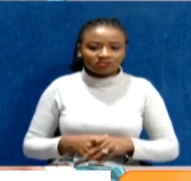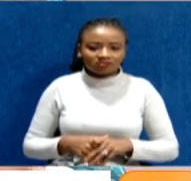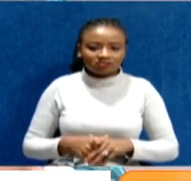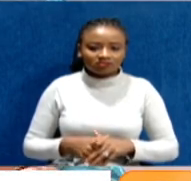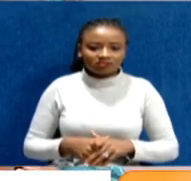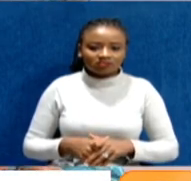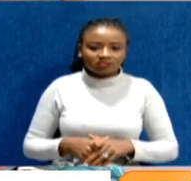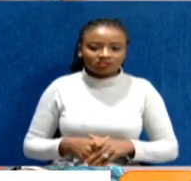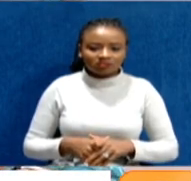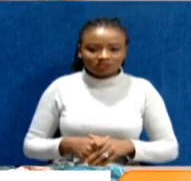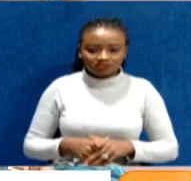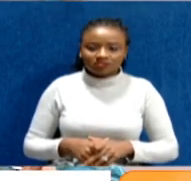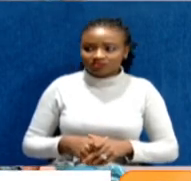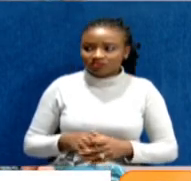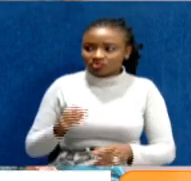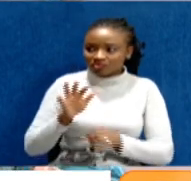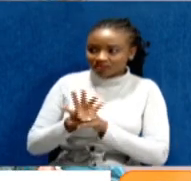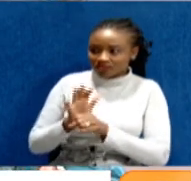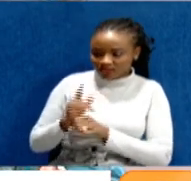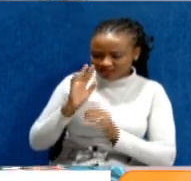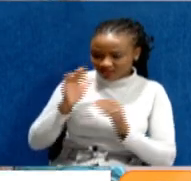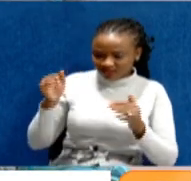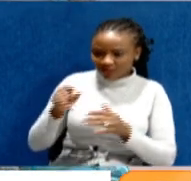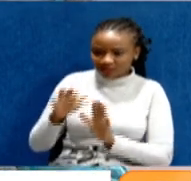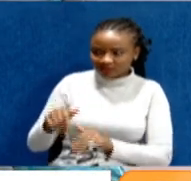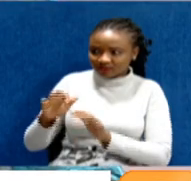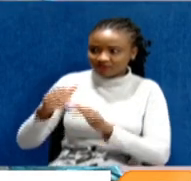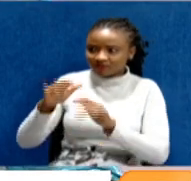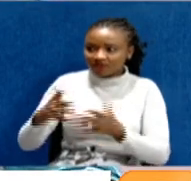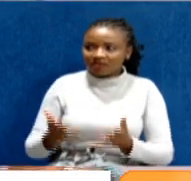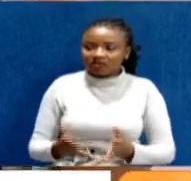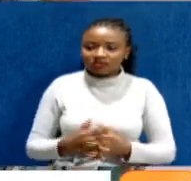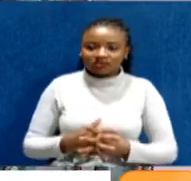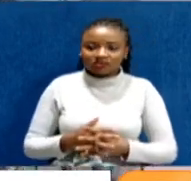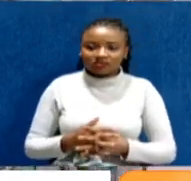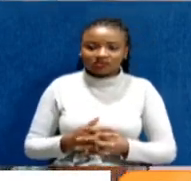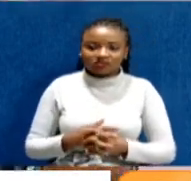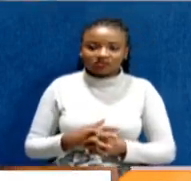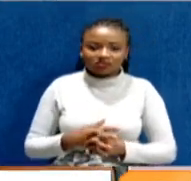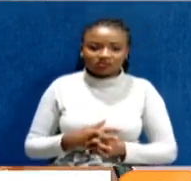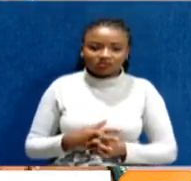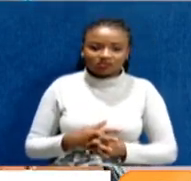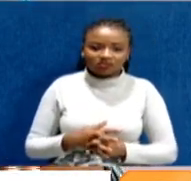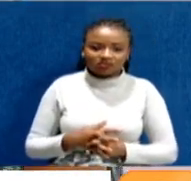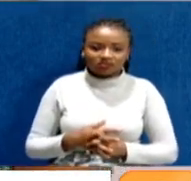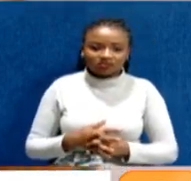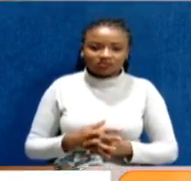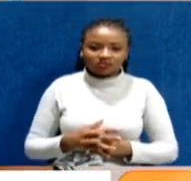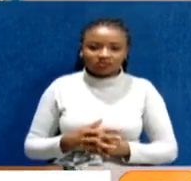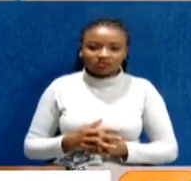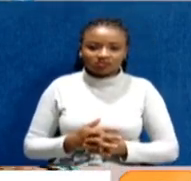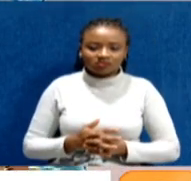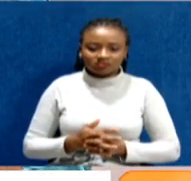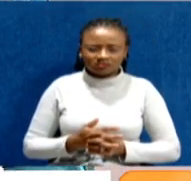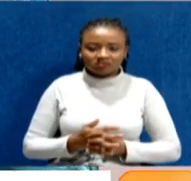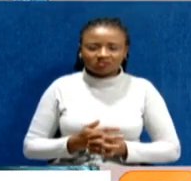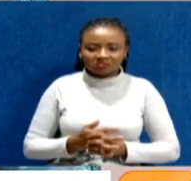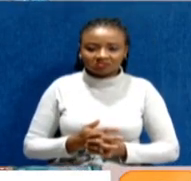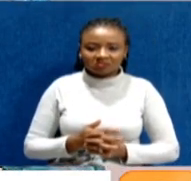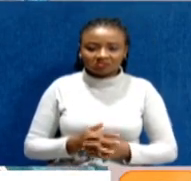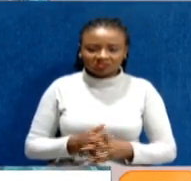most of us are family farmers. Yeah. We're organic farmers. You shall go if you got your house, you have your own thing. So that's what we